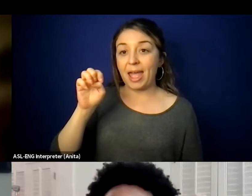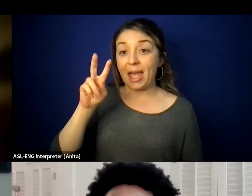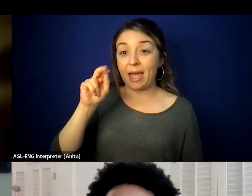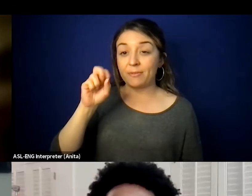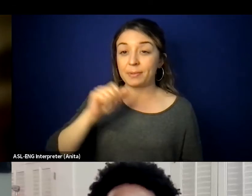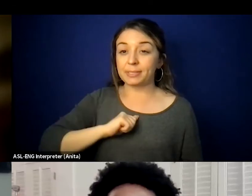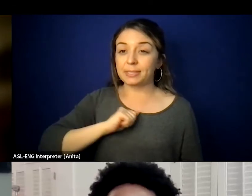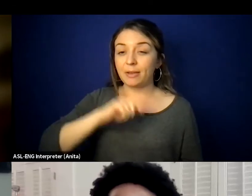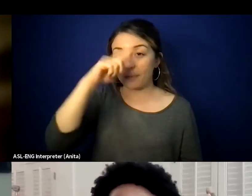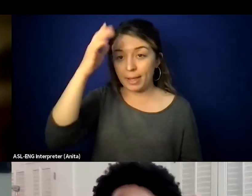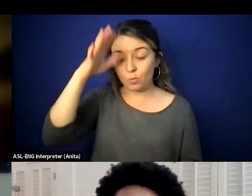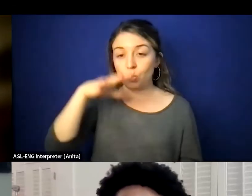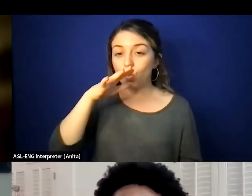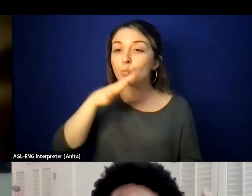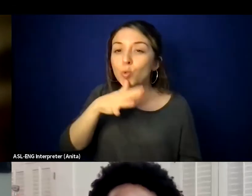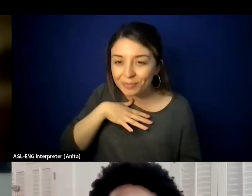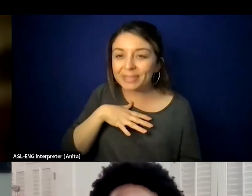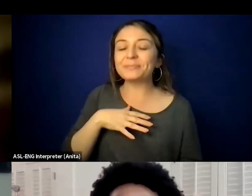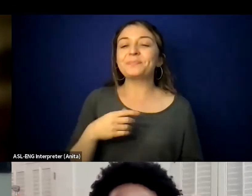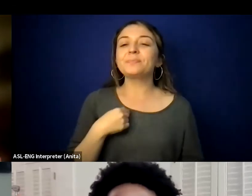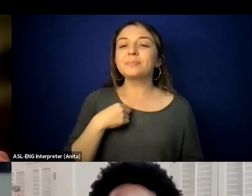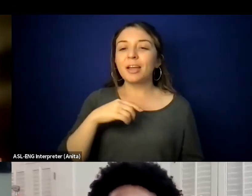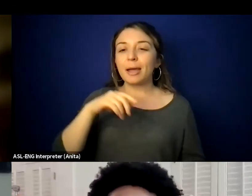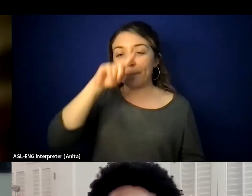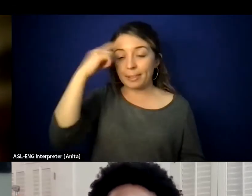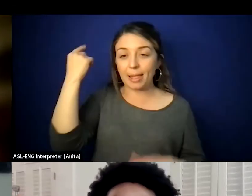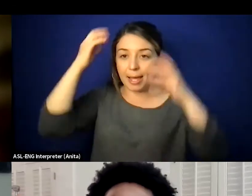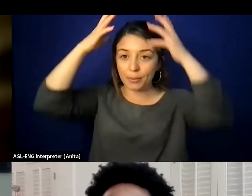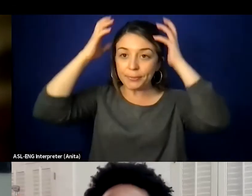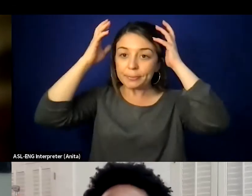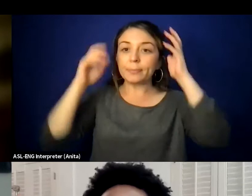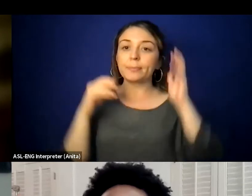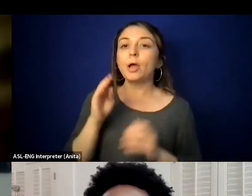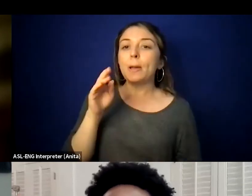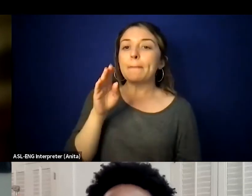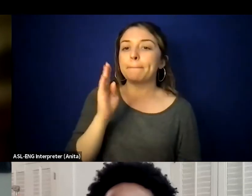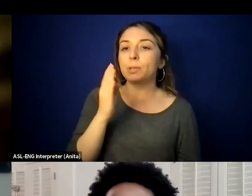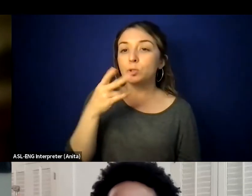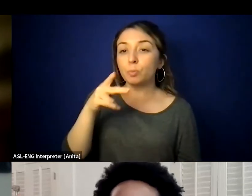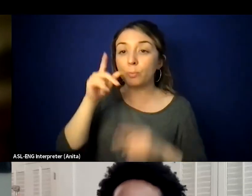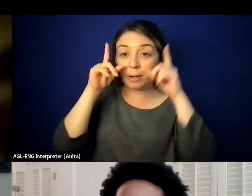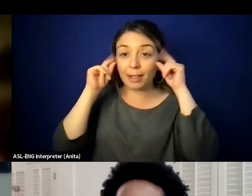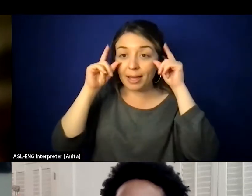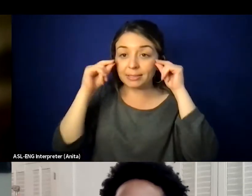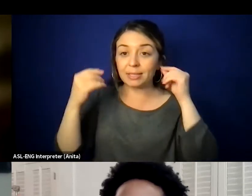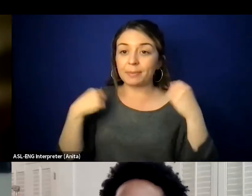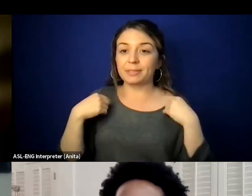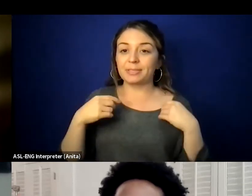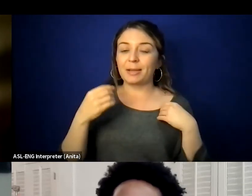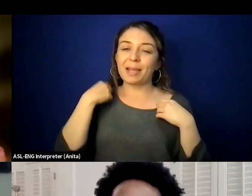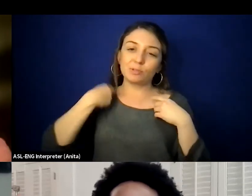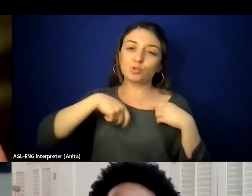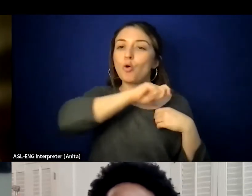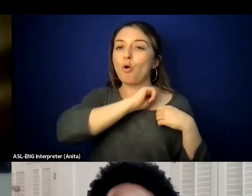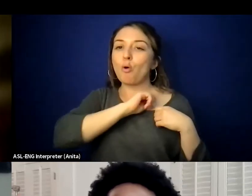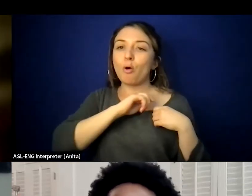an afro and bright, like bluish purple glasses. I'm wearing a striped indigo scarf